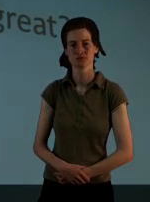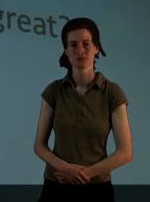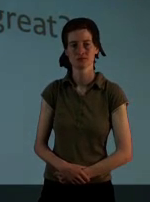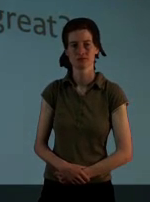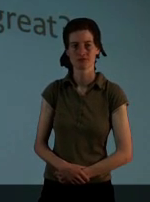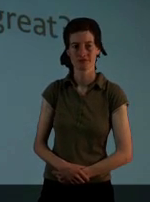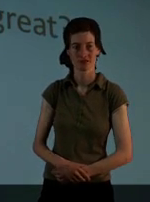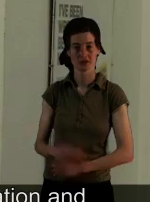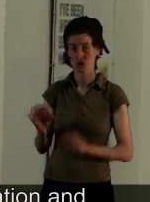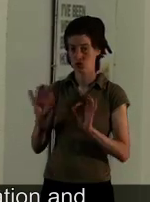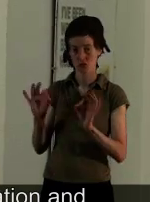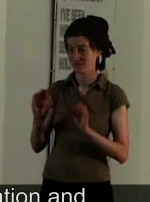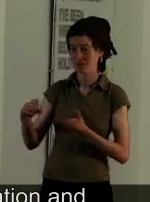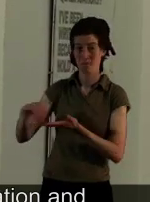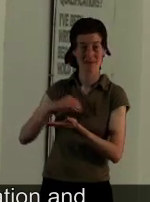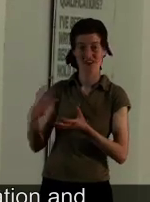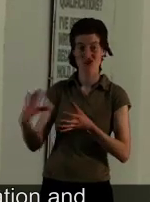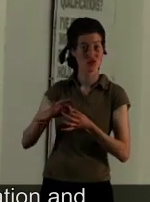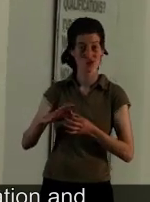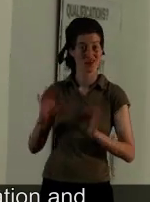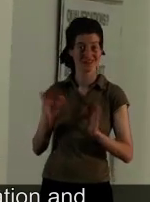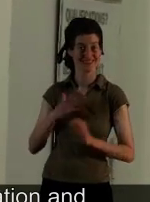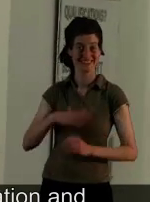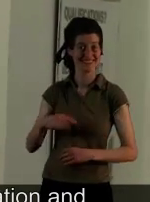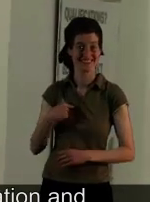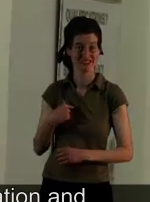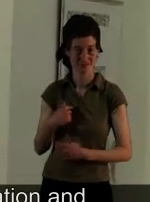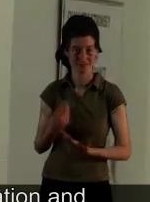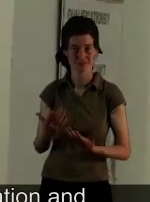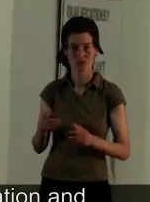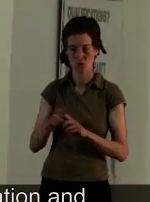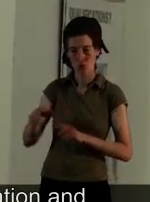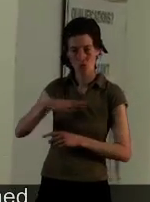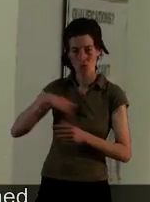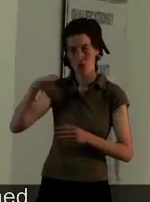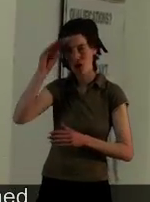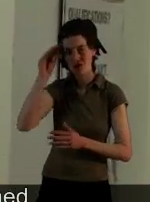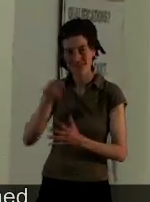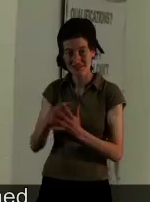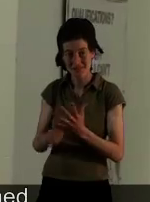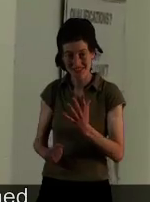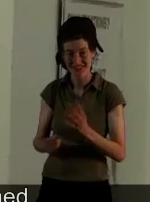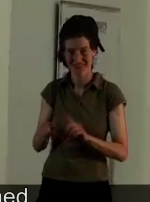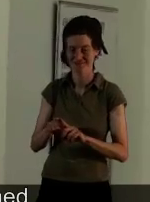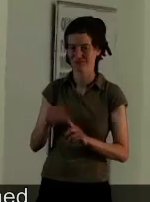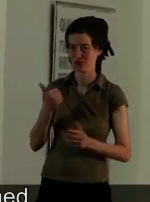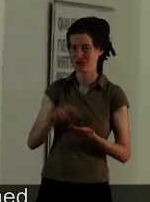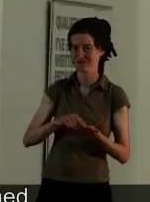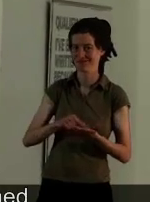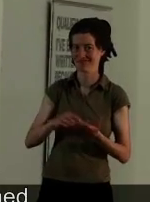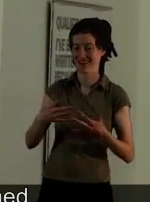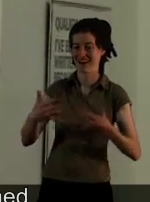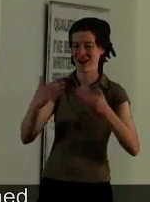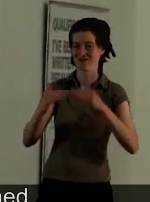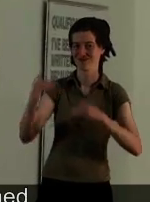organisation really good at? Nobody has to pay to join our organisation, and they've all got learning disabilities. Good treasurer, because I've turned the